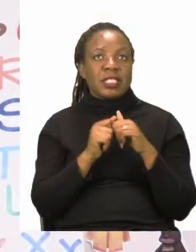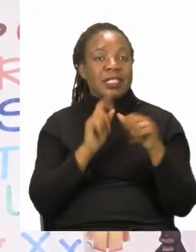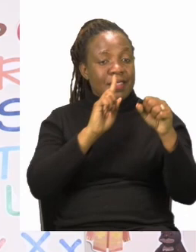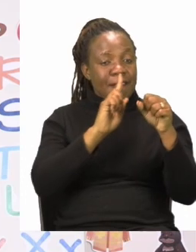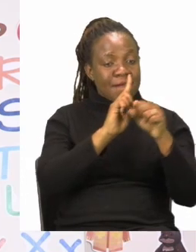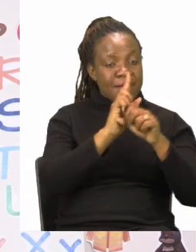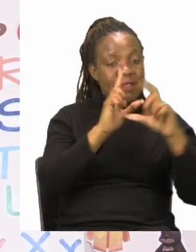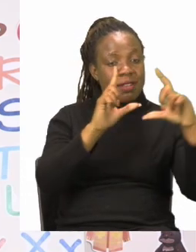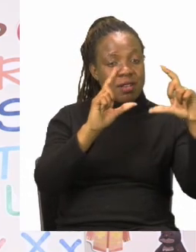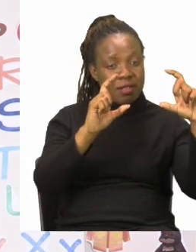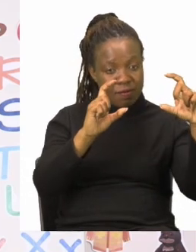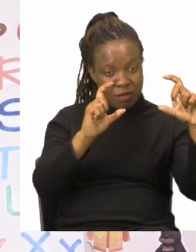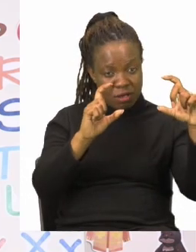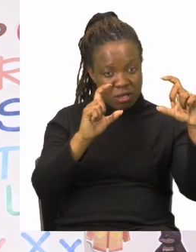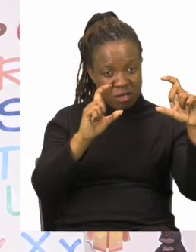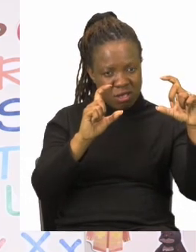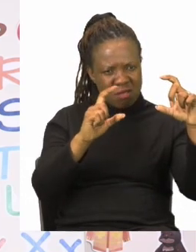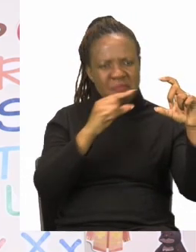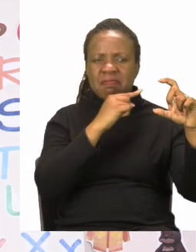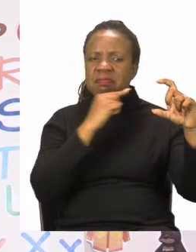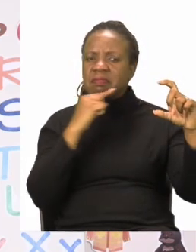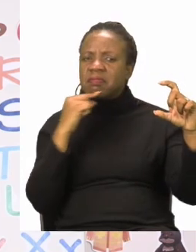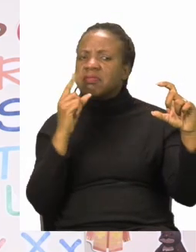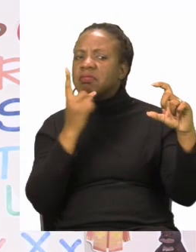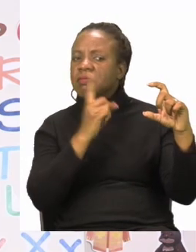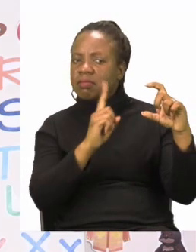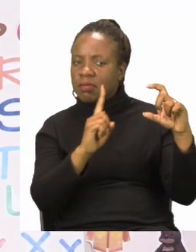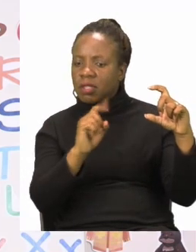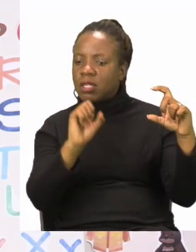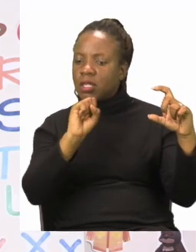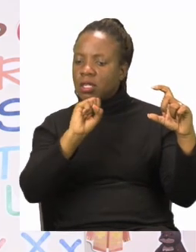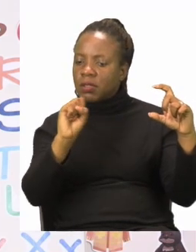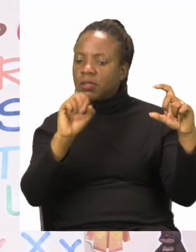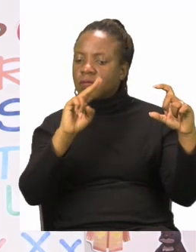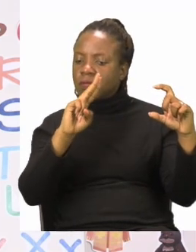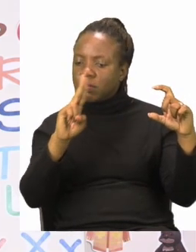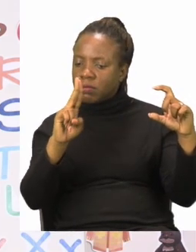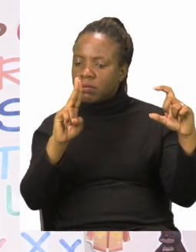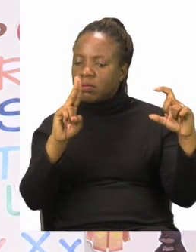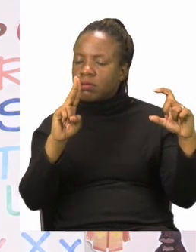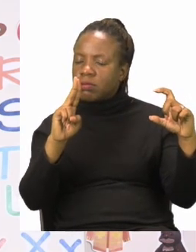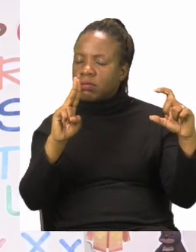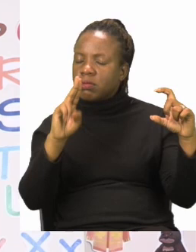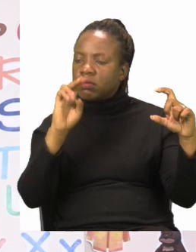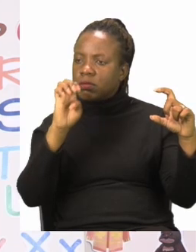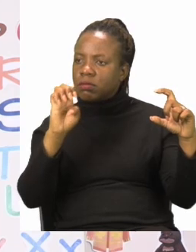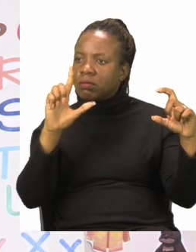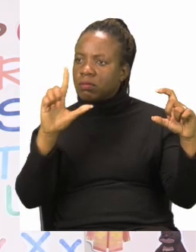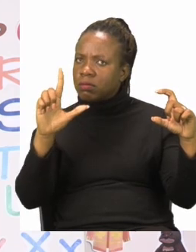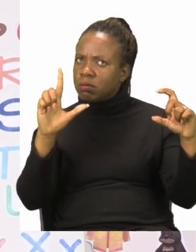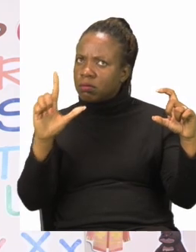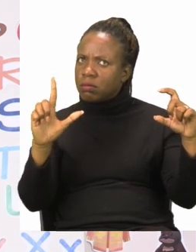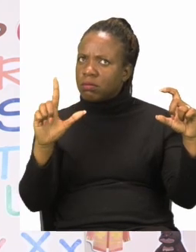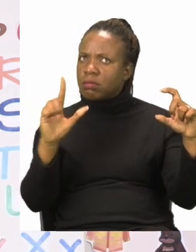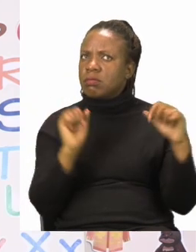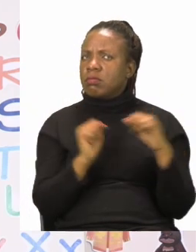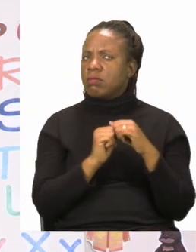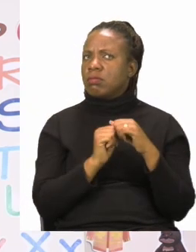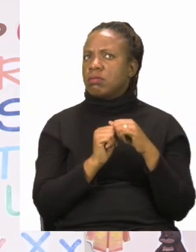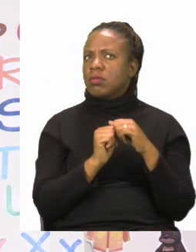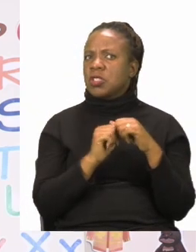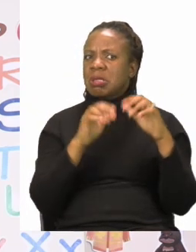first one is a picture of a shell. So now let's go back and see, can we spell the